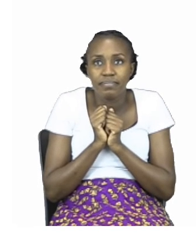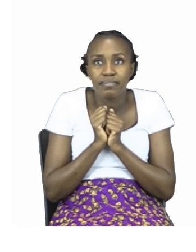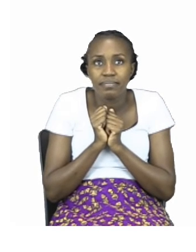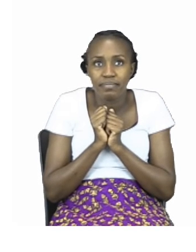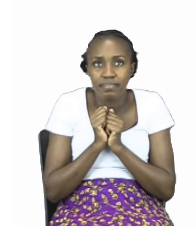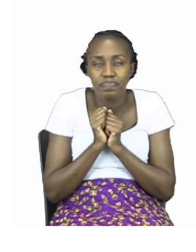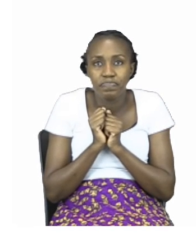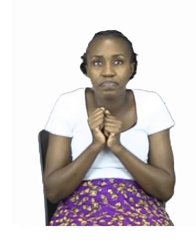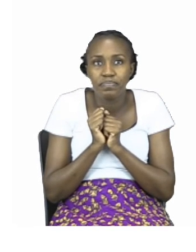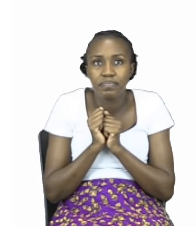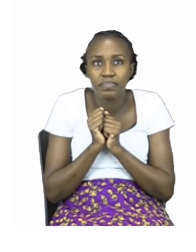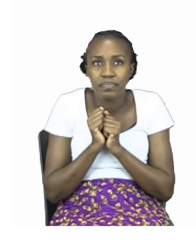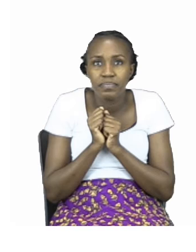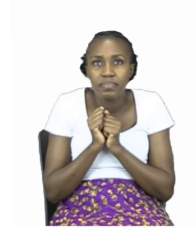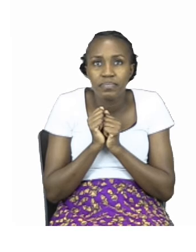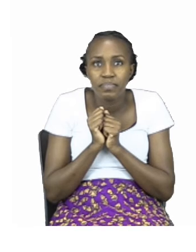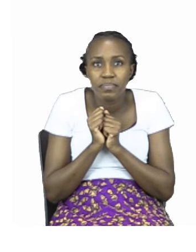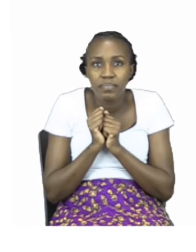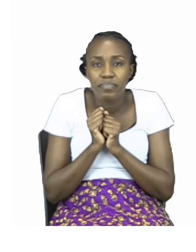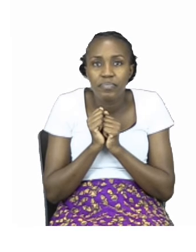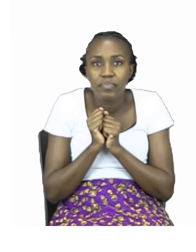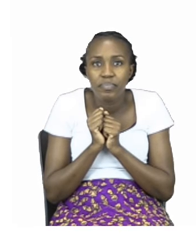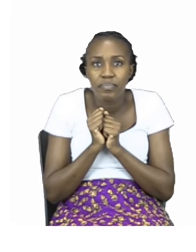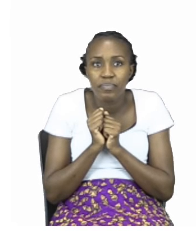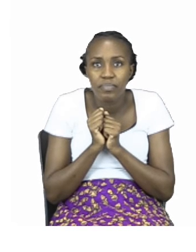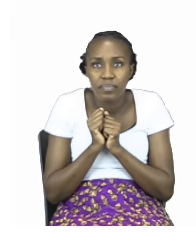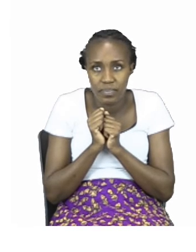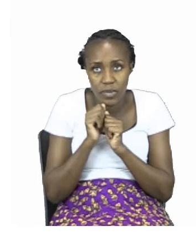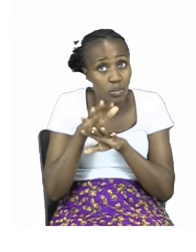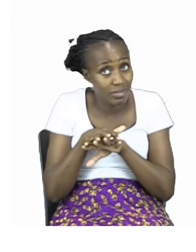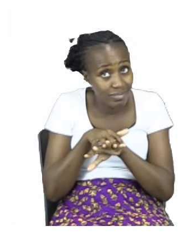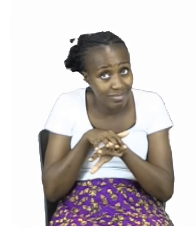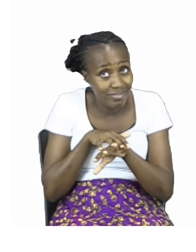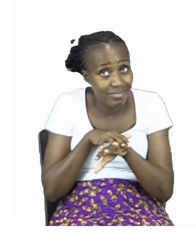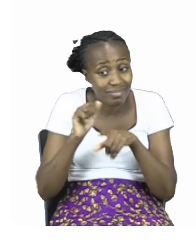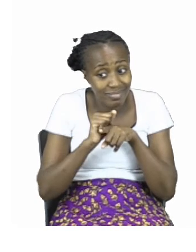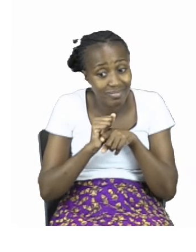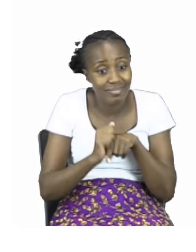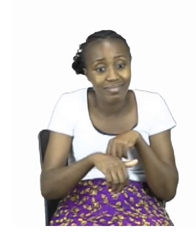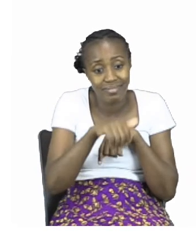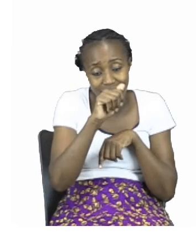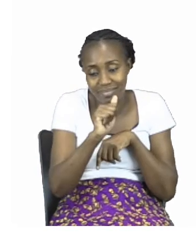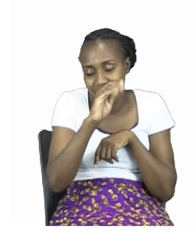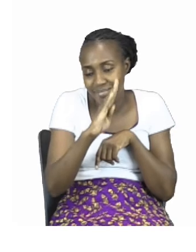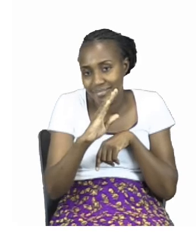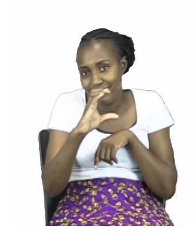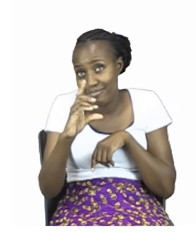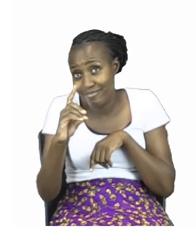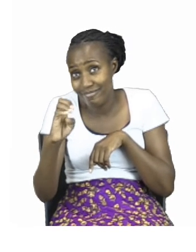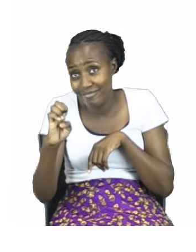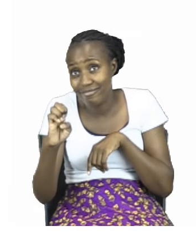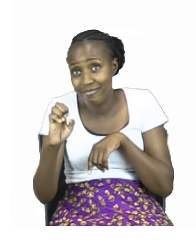to be clear and neat. So take your time with this, boys and girls. I can trust you with this, I'm sure. And when